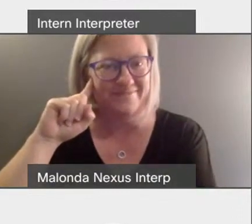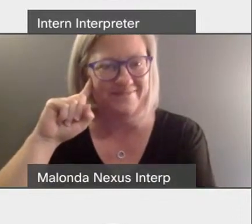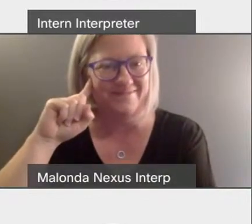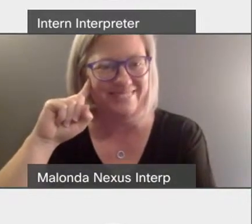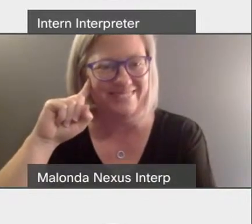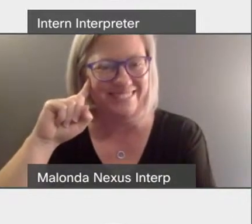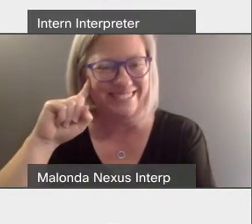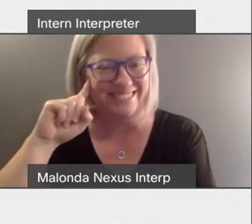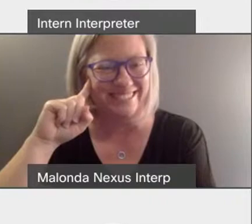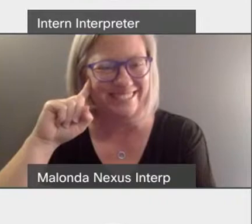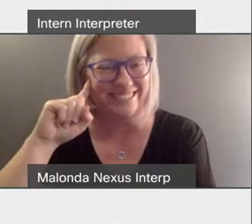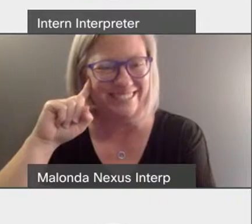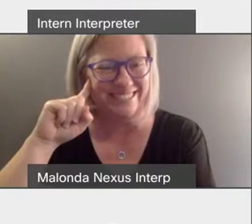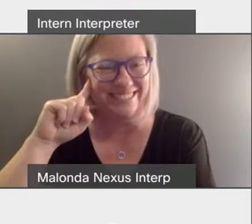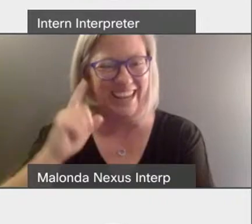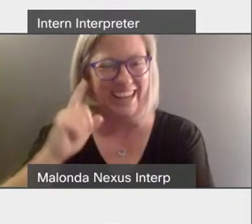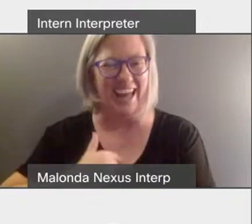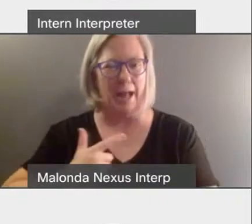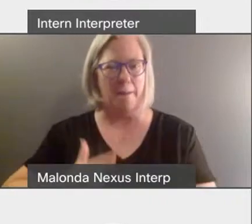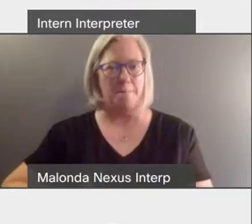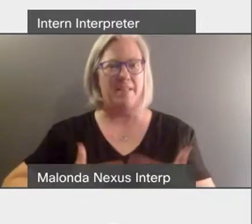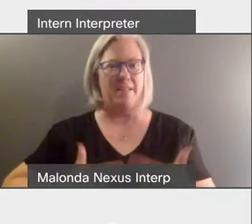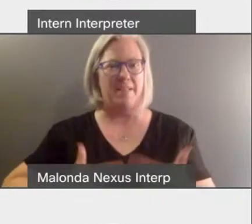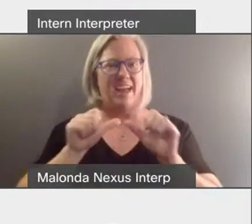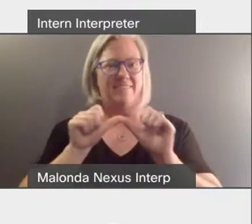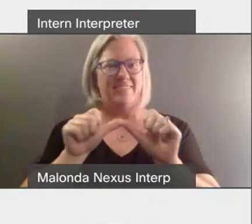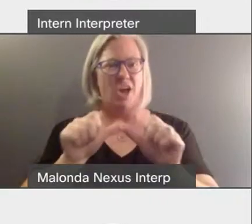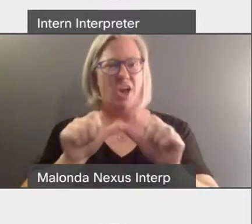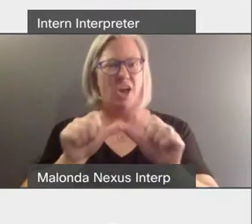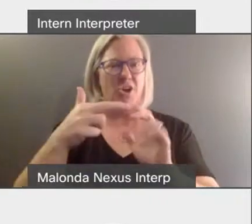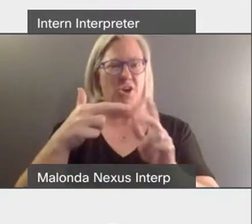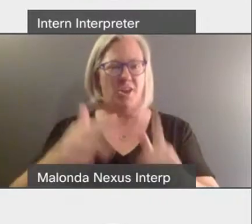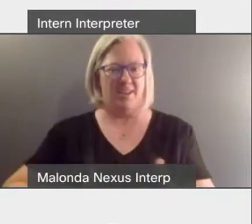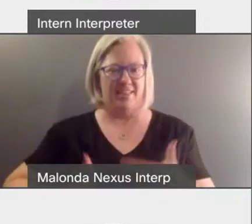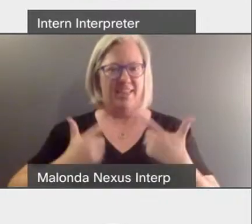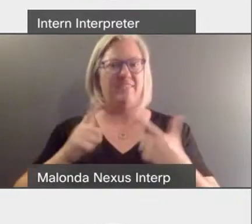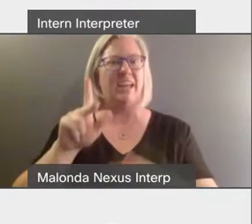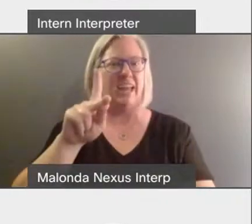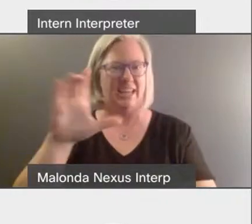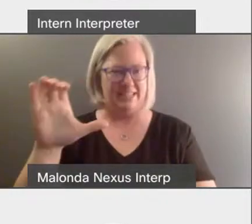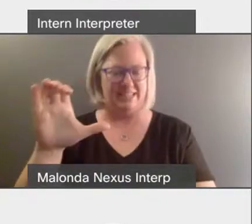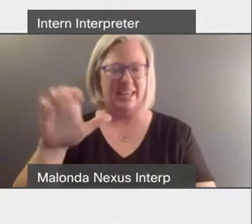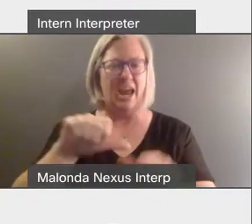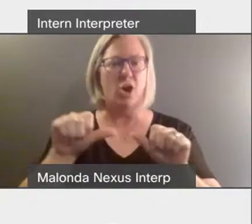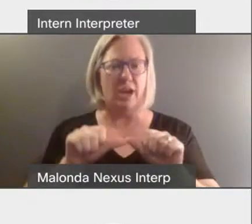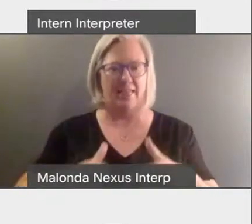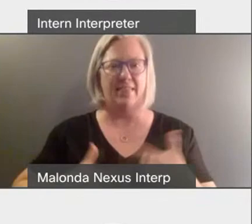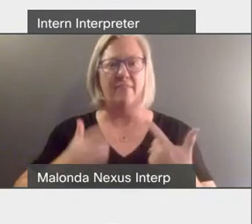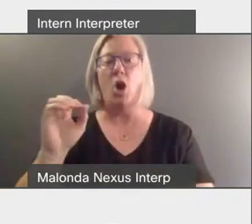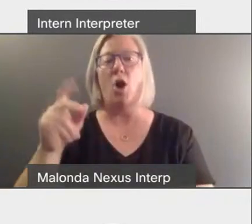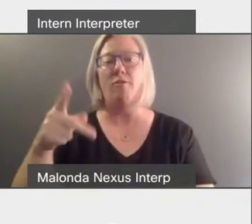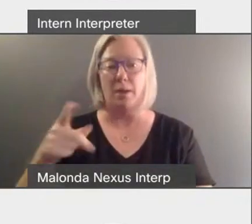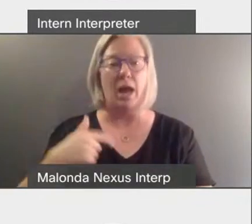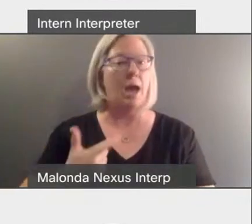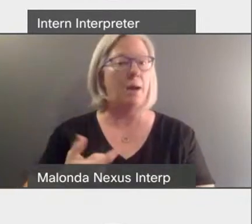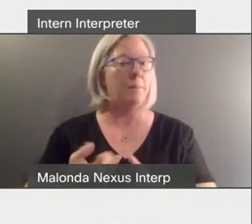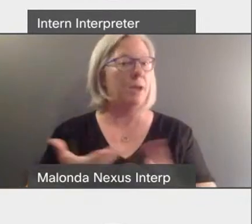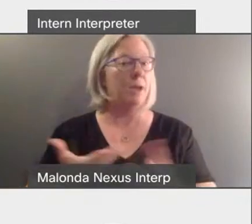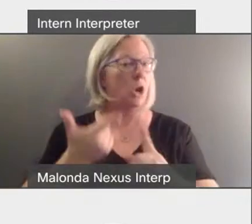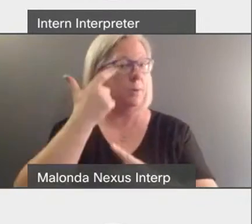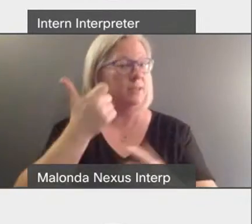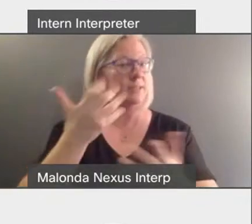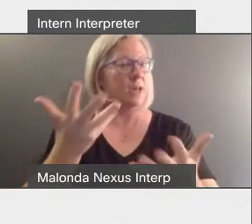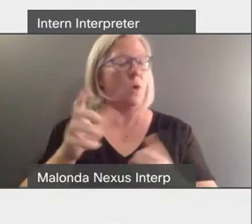okay. I'm a lifelong resident of the KC metro area, currently an Oberlin Park resident. Here because I want